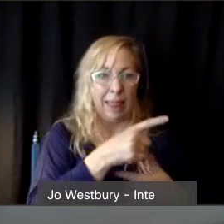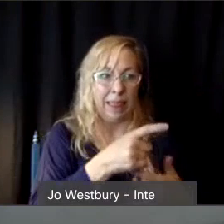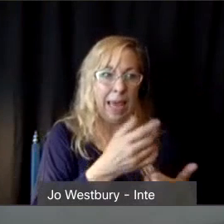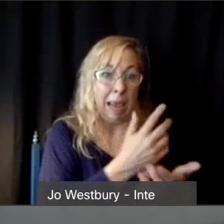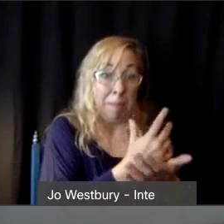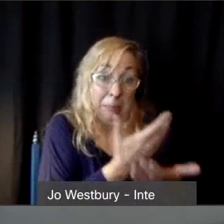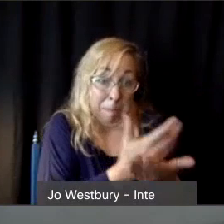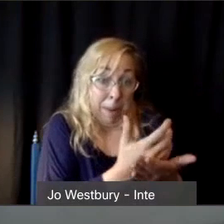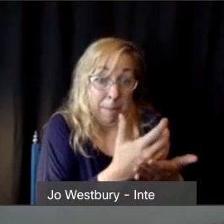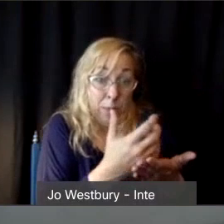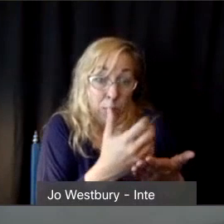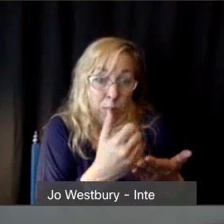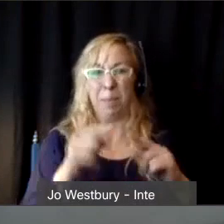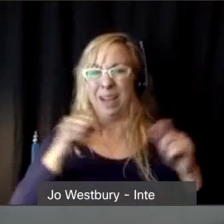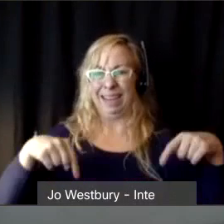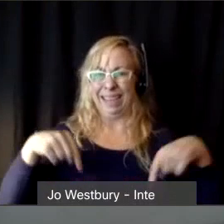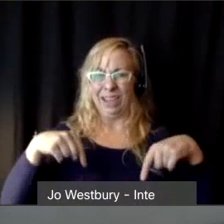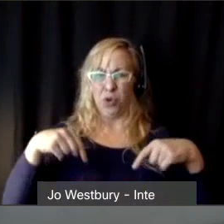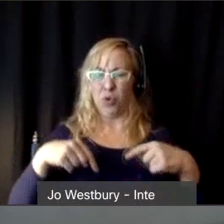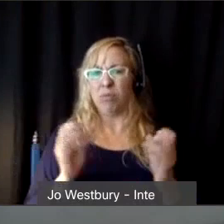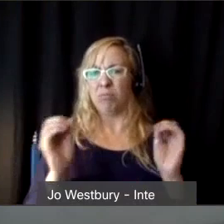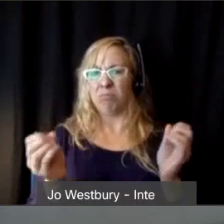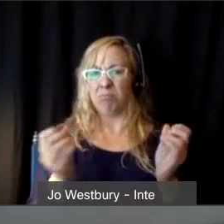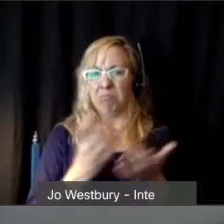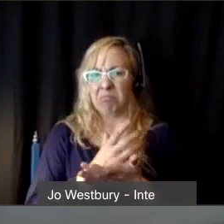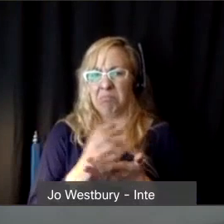So if we did hear, we would make sure that